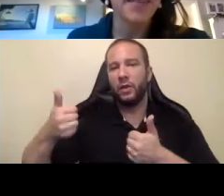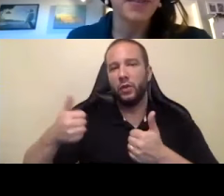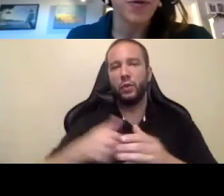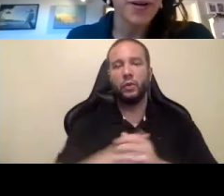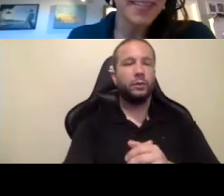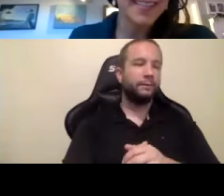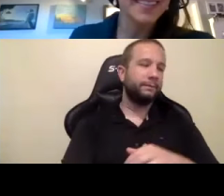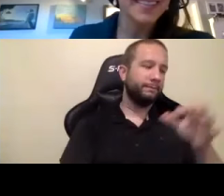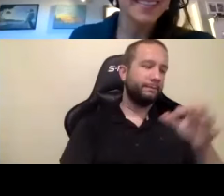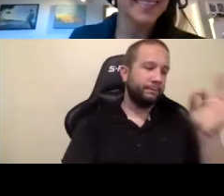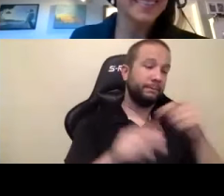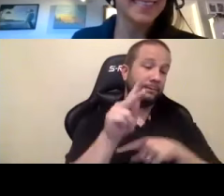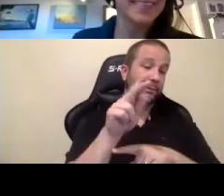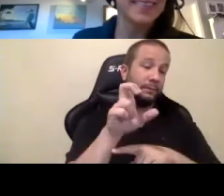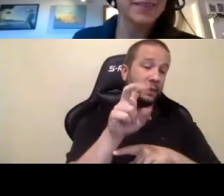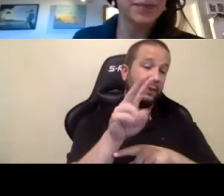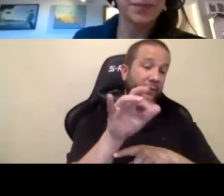Kevin Force.